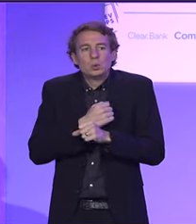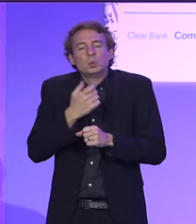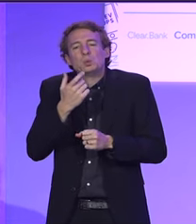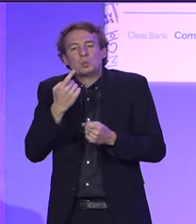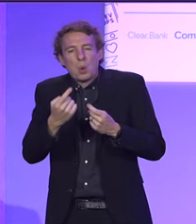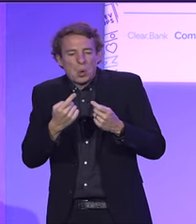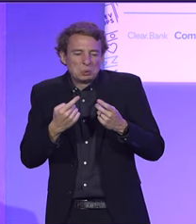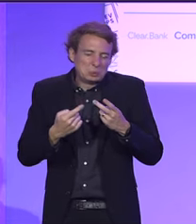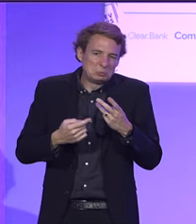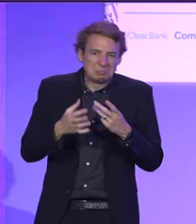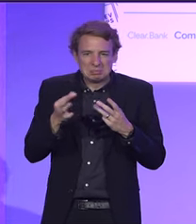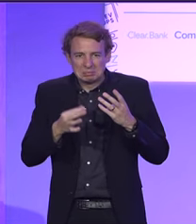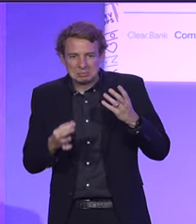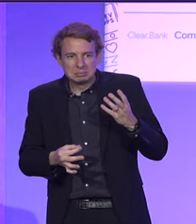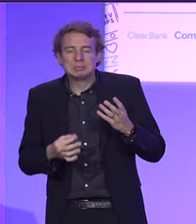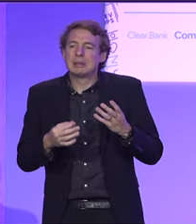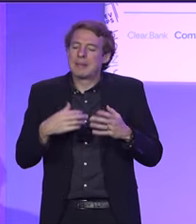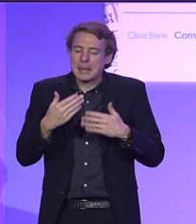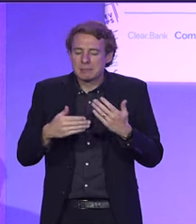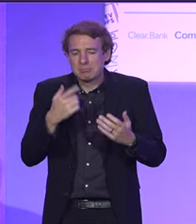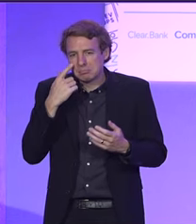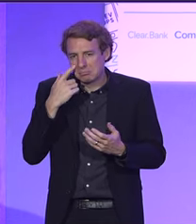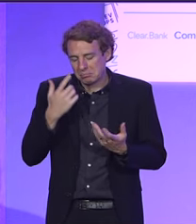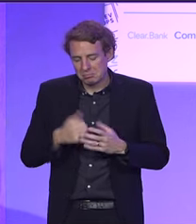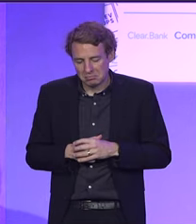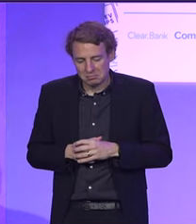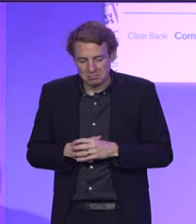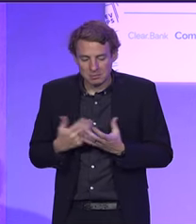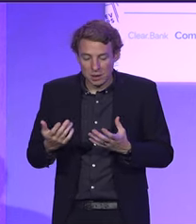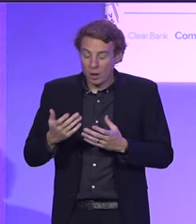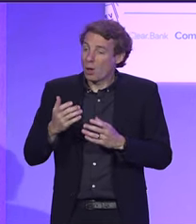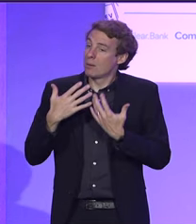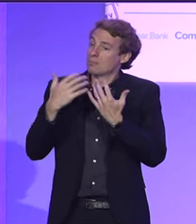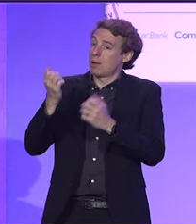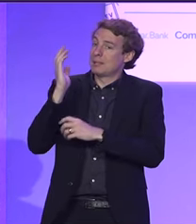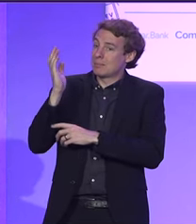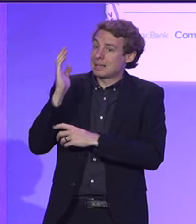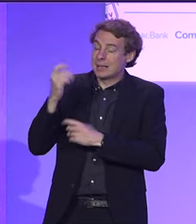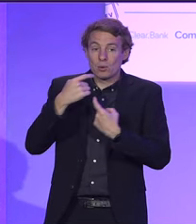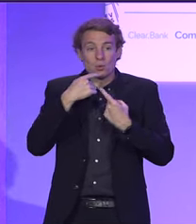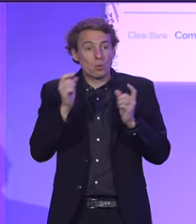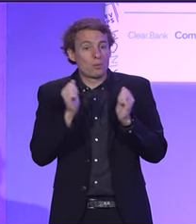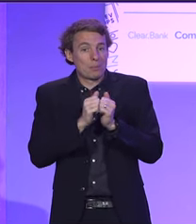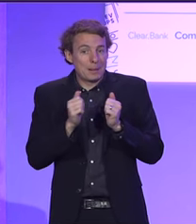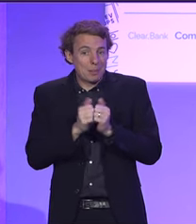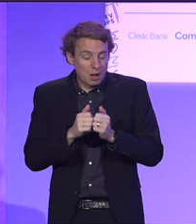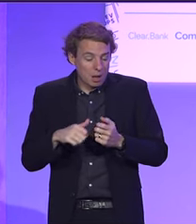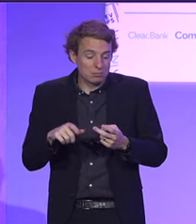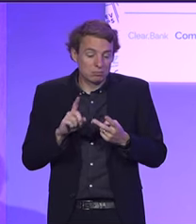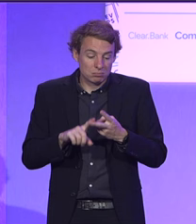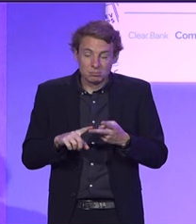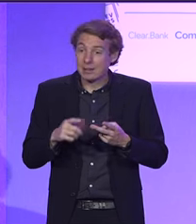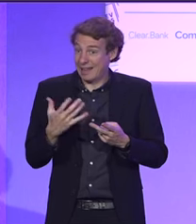there. So what will I speak about? Well, I'm speaking about public speaking, call for papers. We have one open now, so maybe this will inspire you to